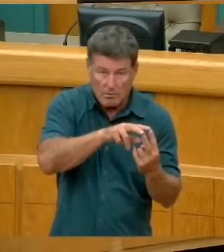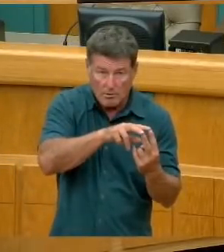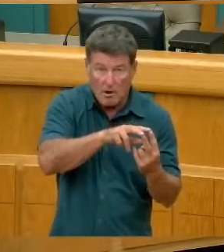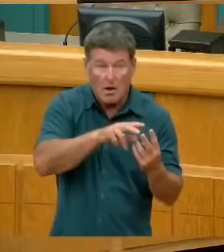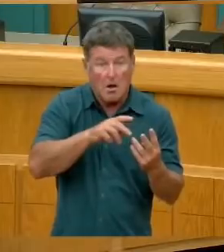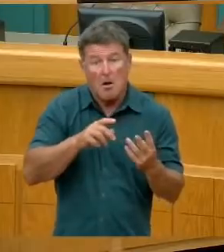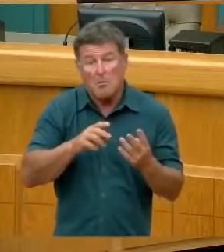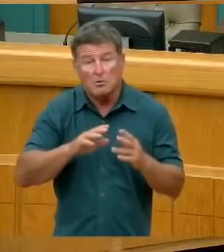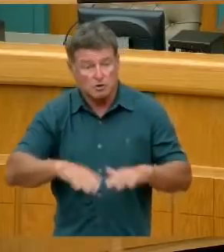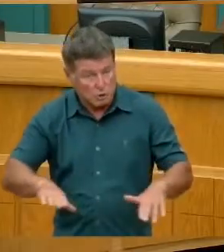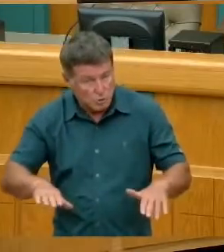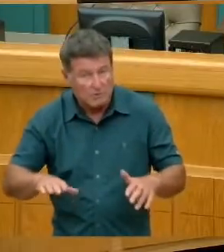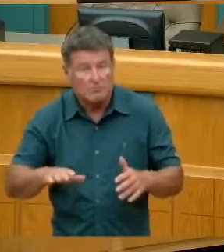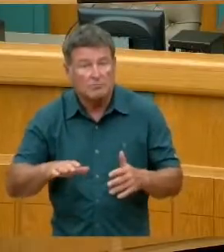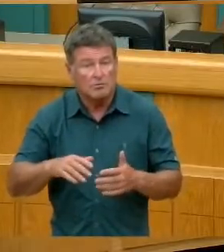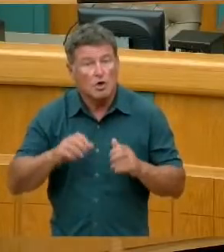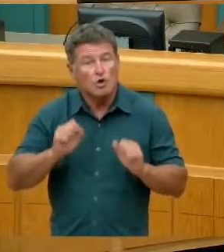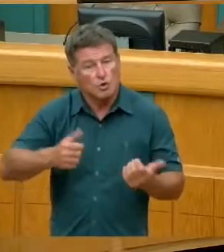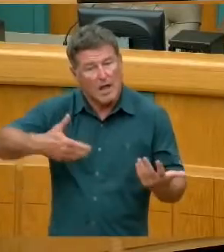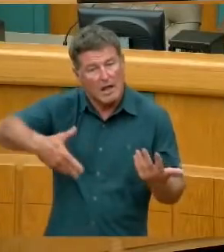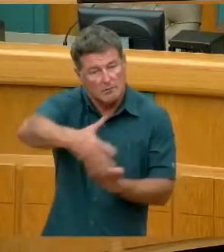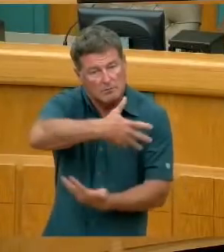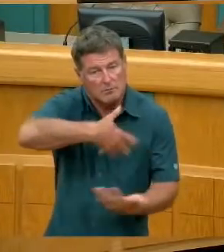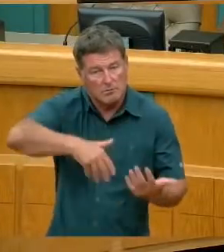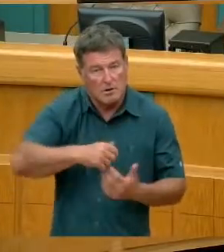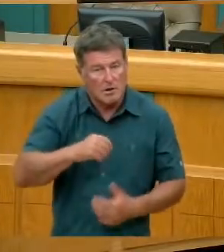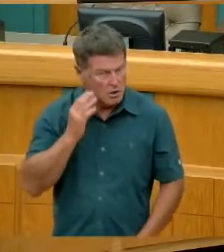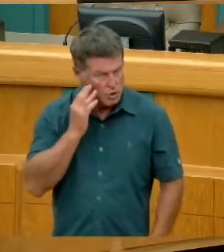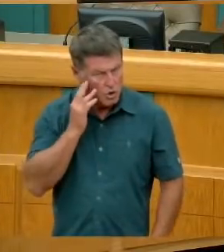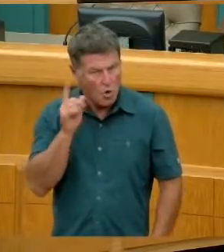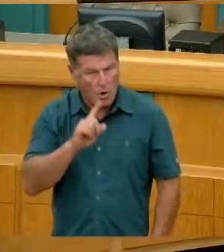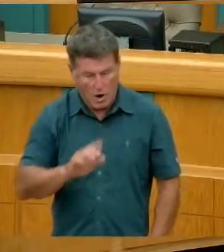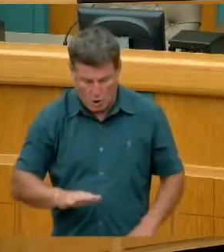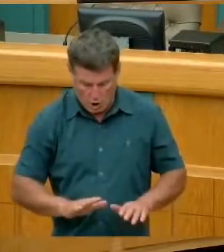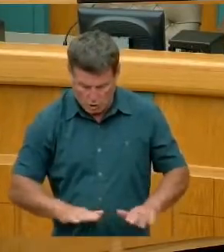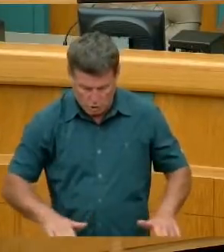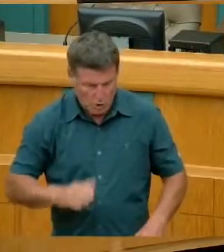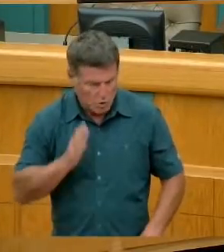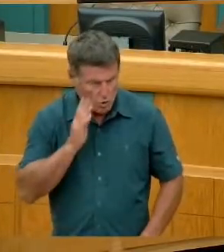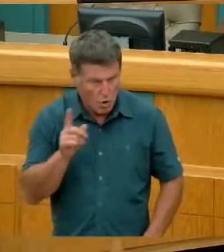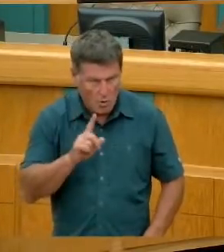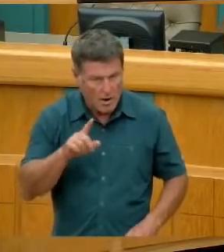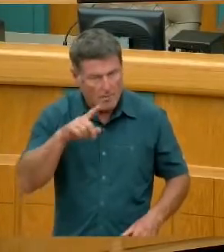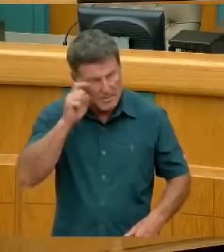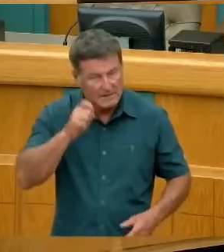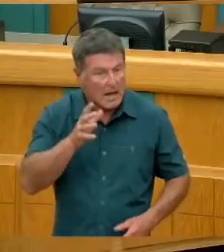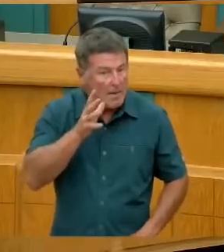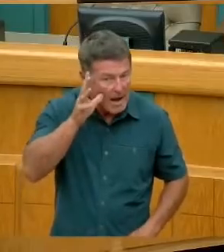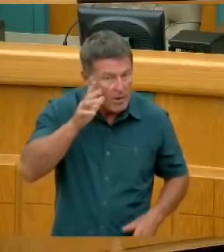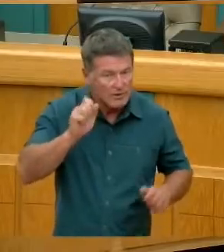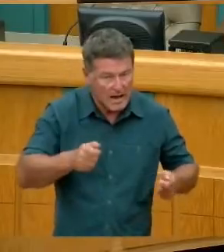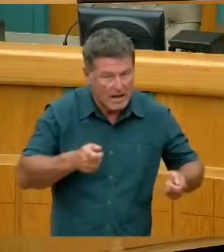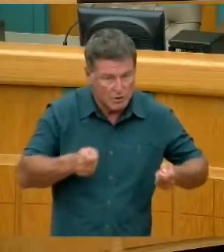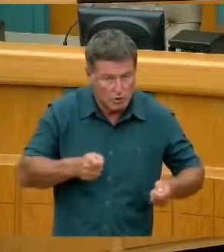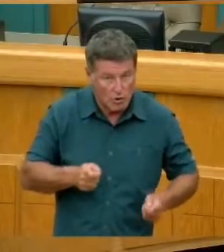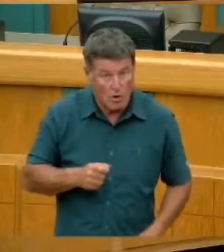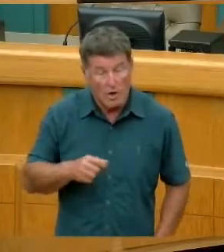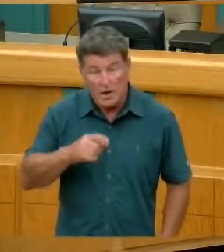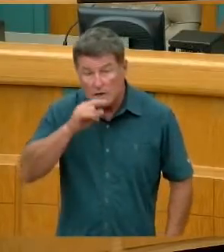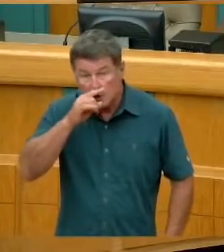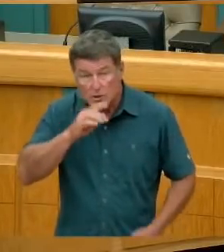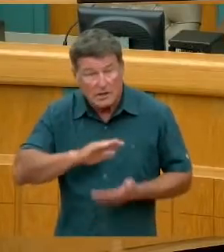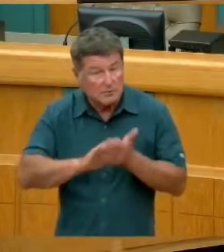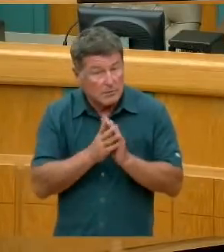you can be around, parents and their children. Because these children, you know exactly where they go because you control